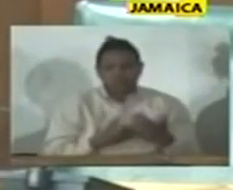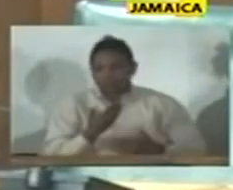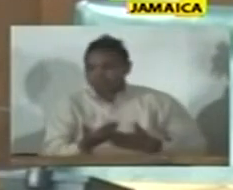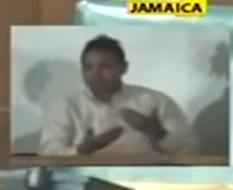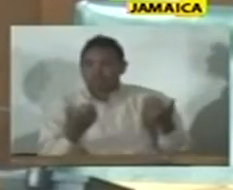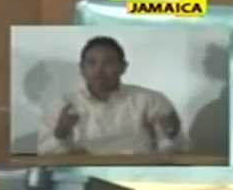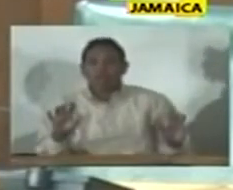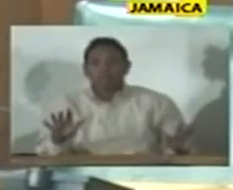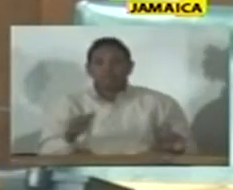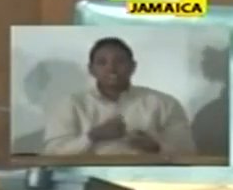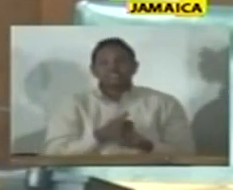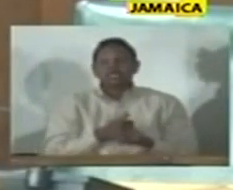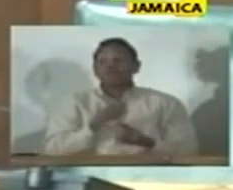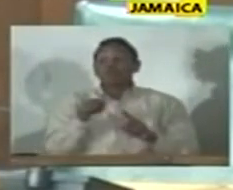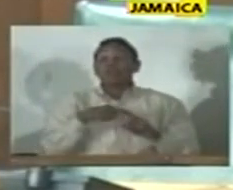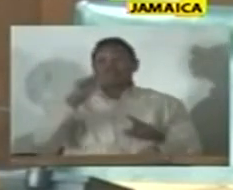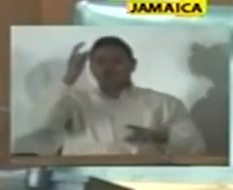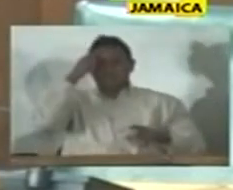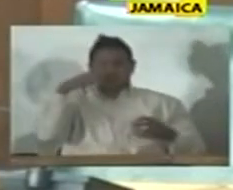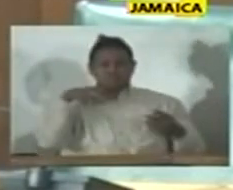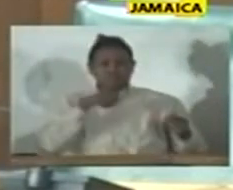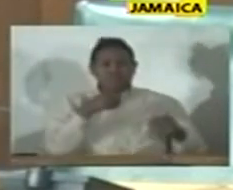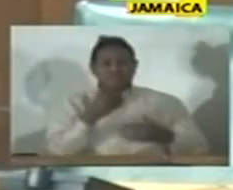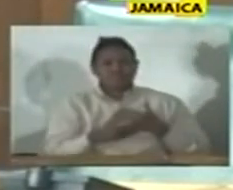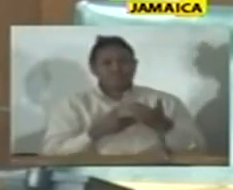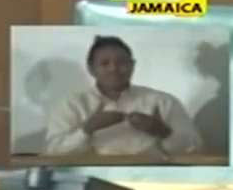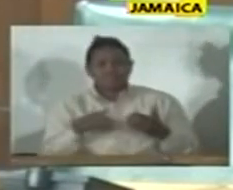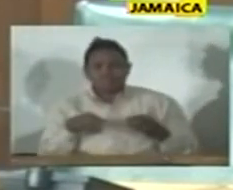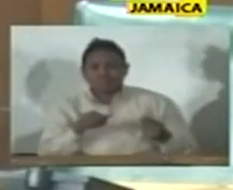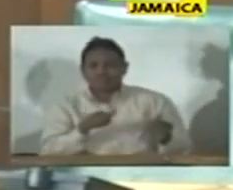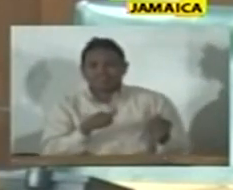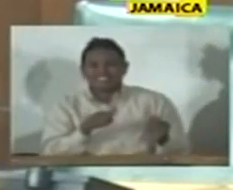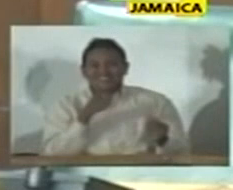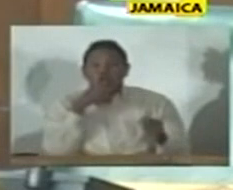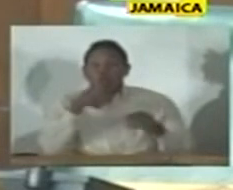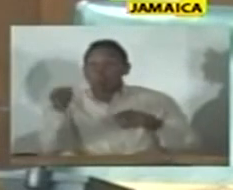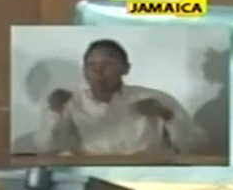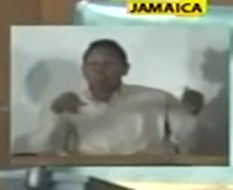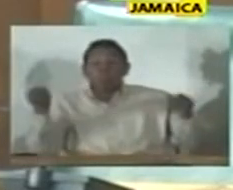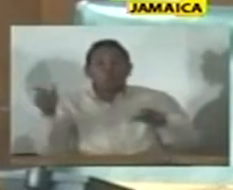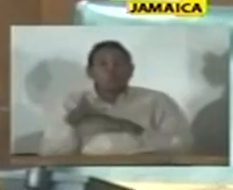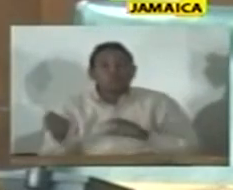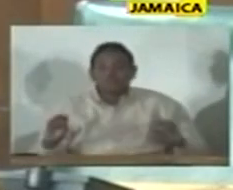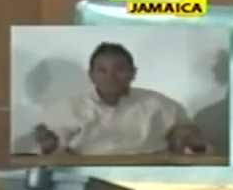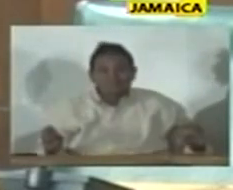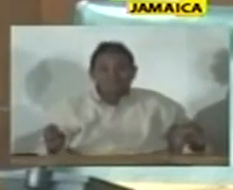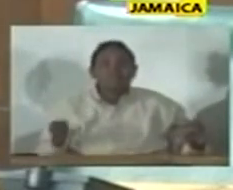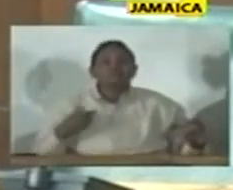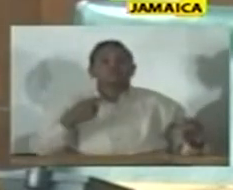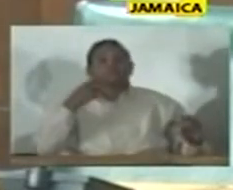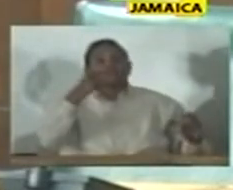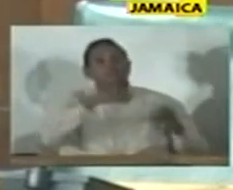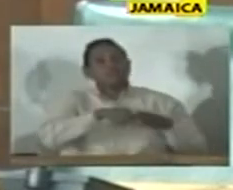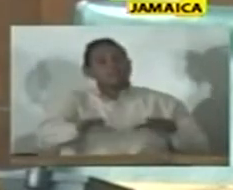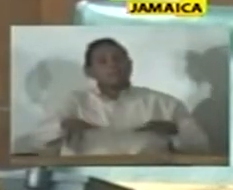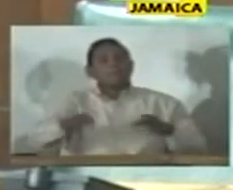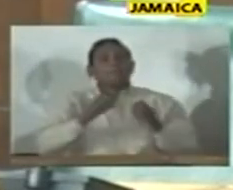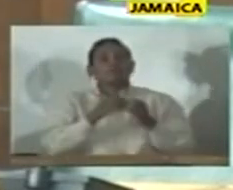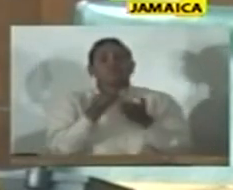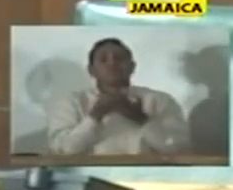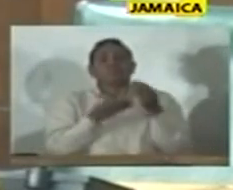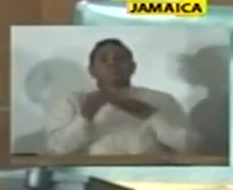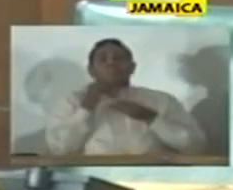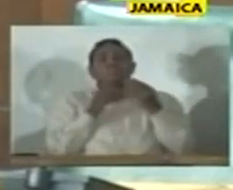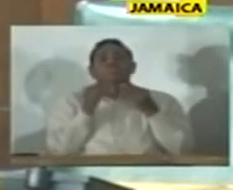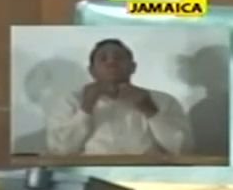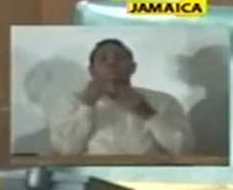Mr. President, when you have an efficient government, as we have been saying in this honorable House, we would have more fiscal space to